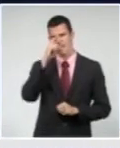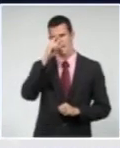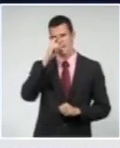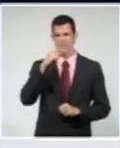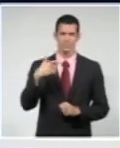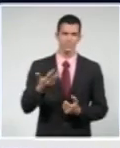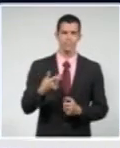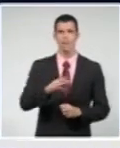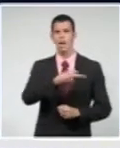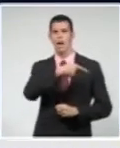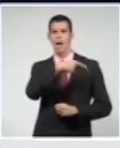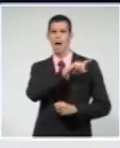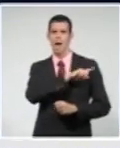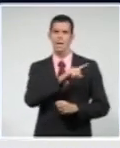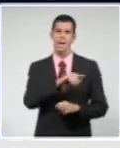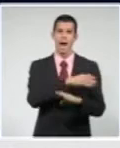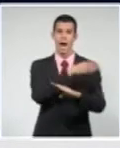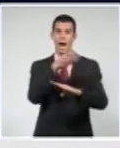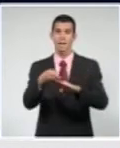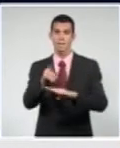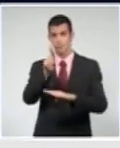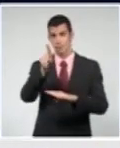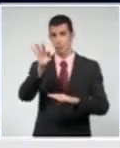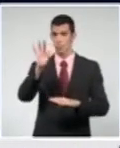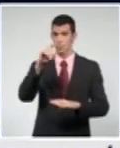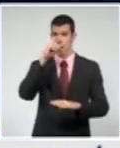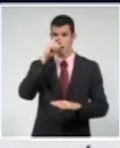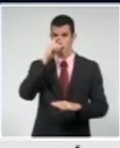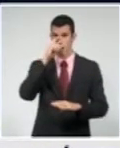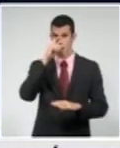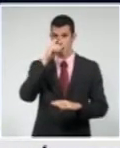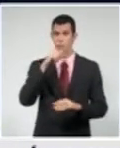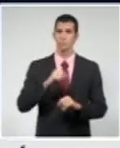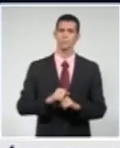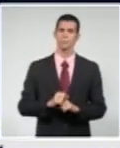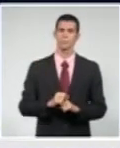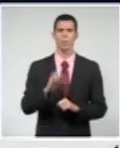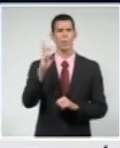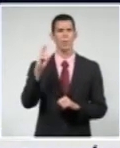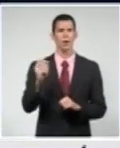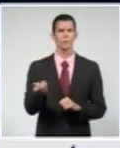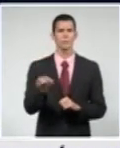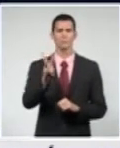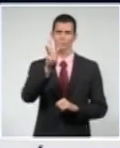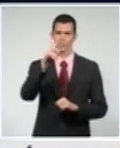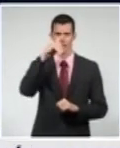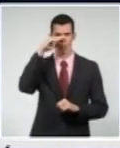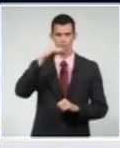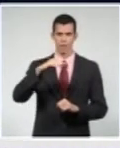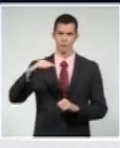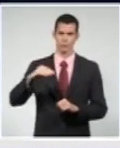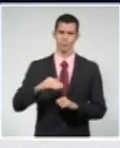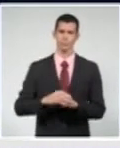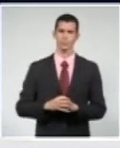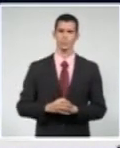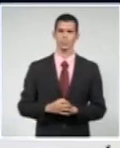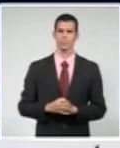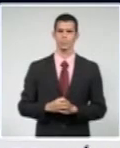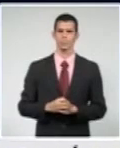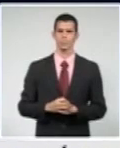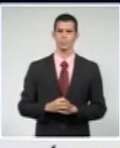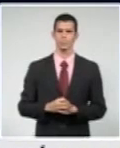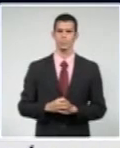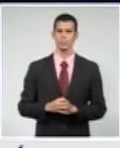Meanwhile, 22 people diagnosed with the virus yesterday are between 20 and 39 years of